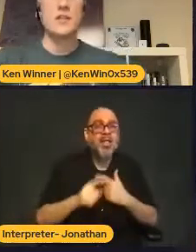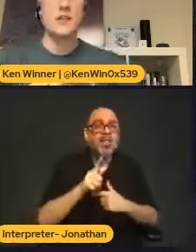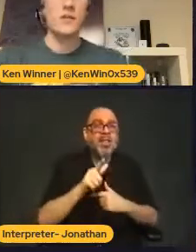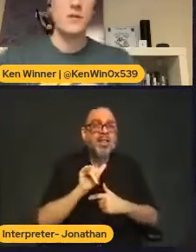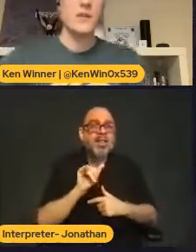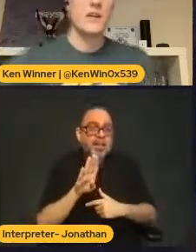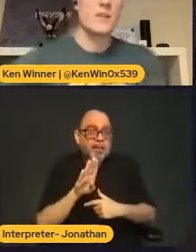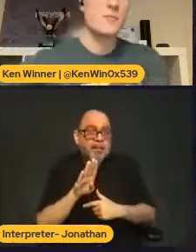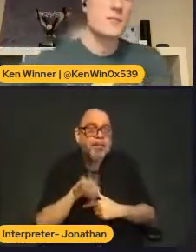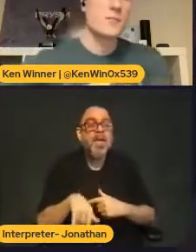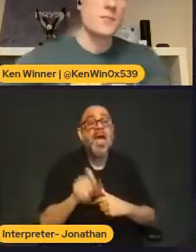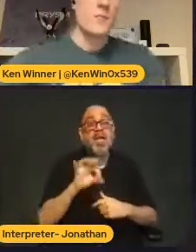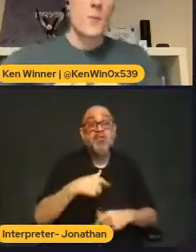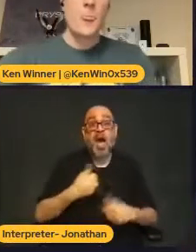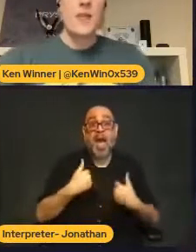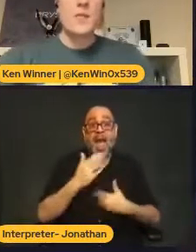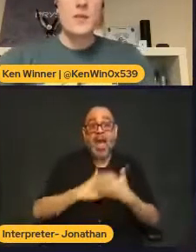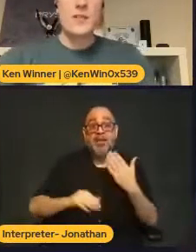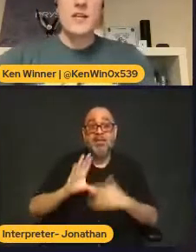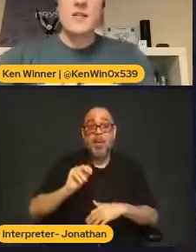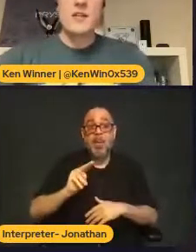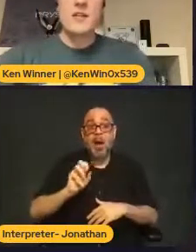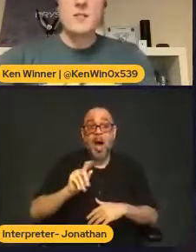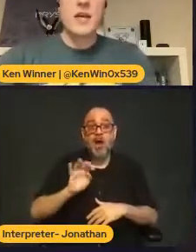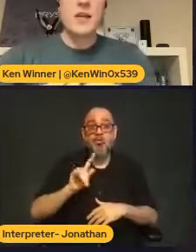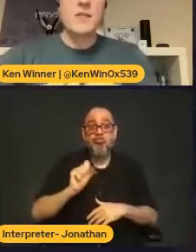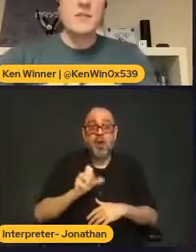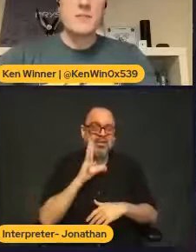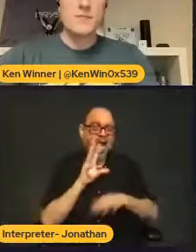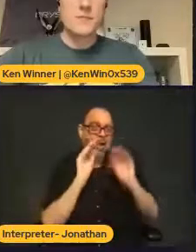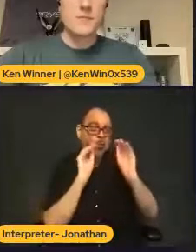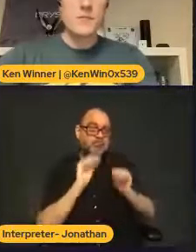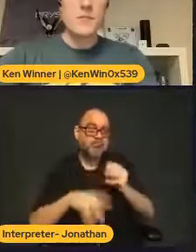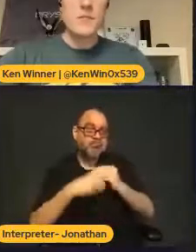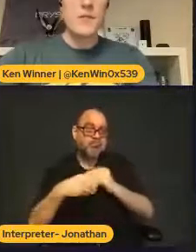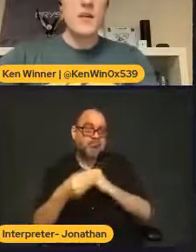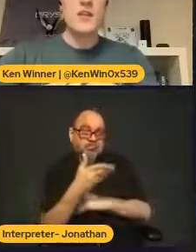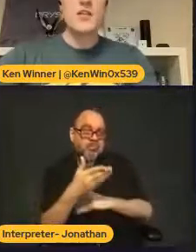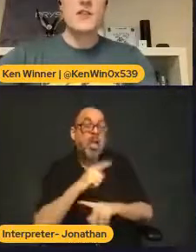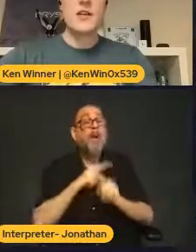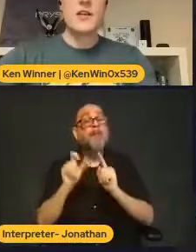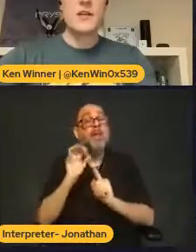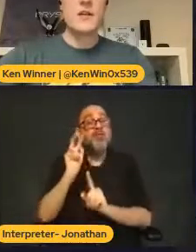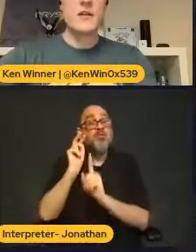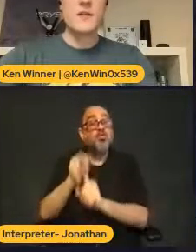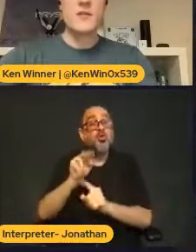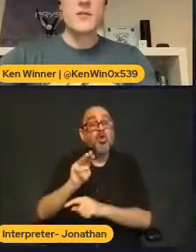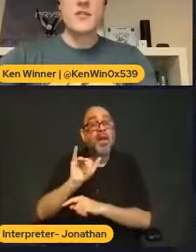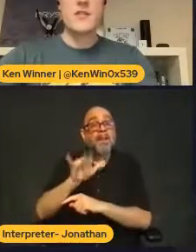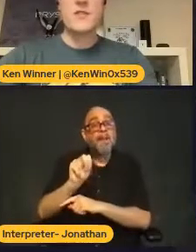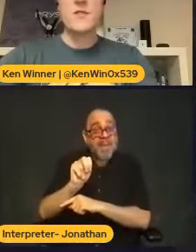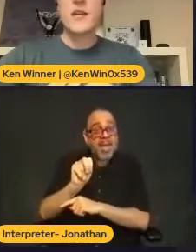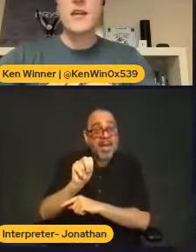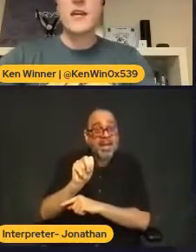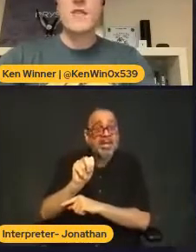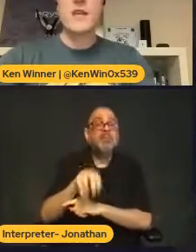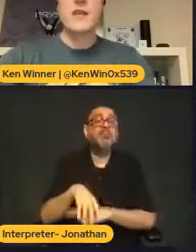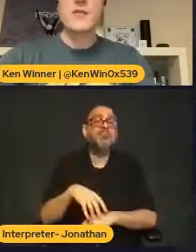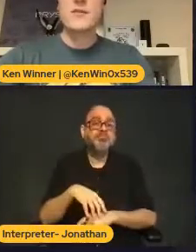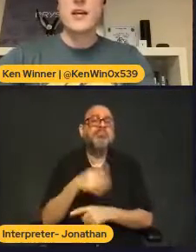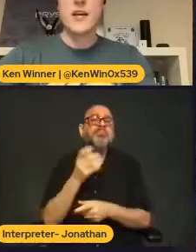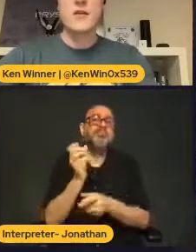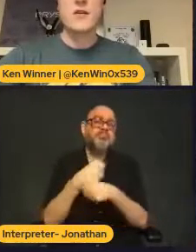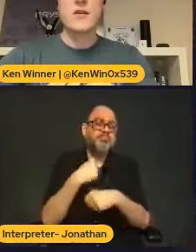had some constructs, I'd throw them in there. But if we take a look at this main, it generated, you know, these fake